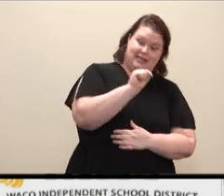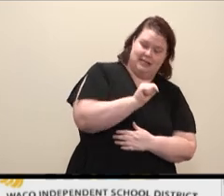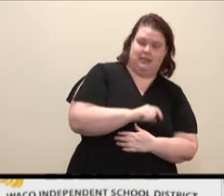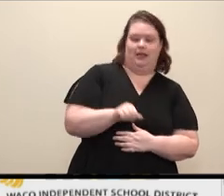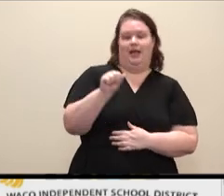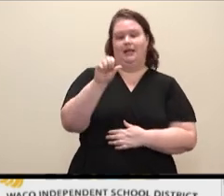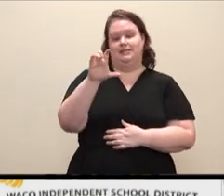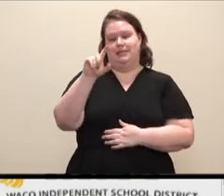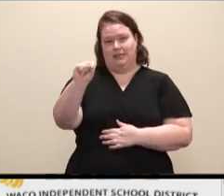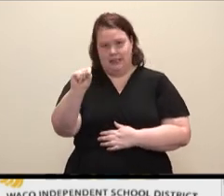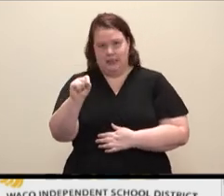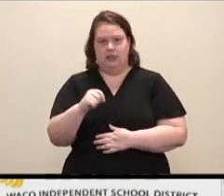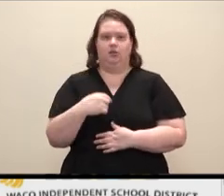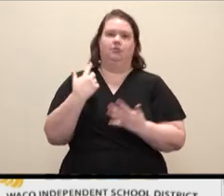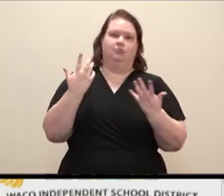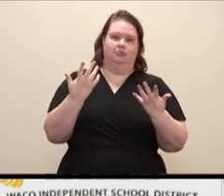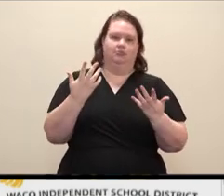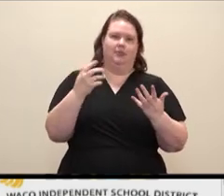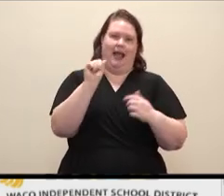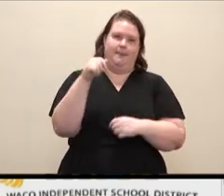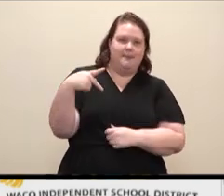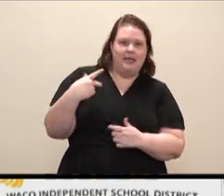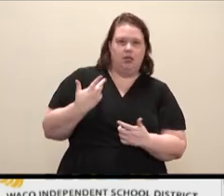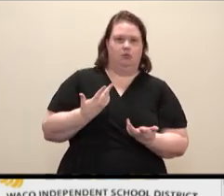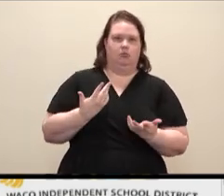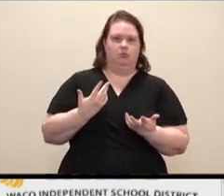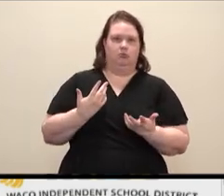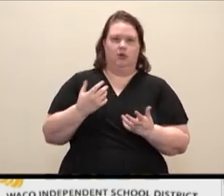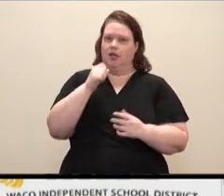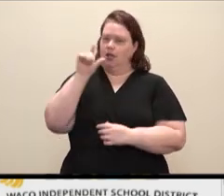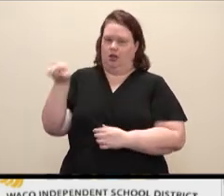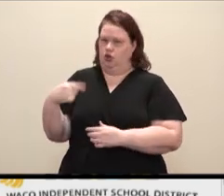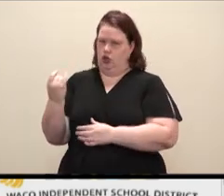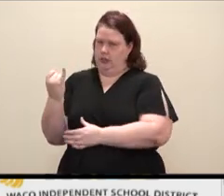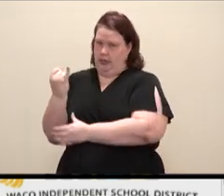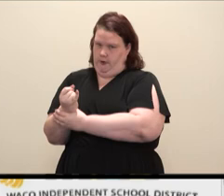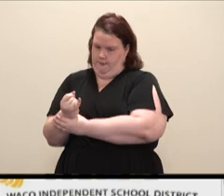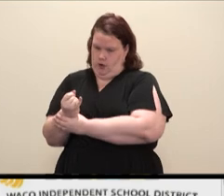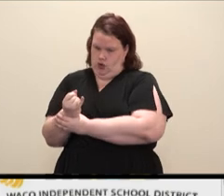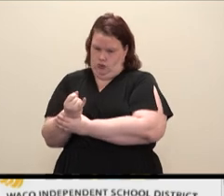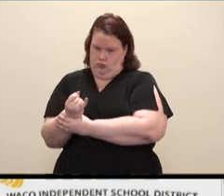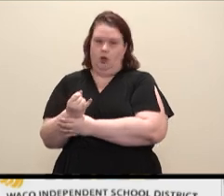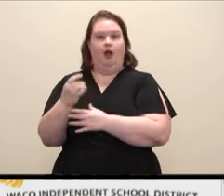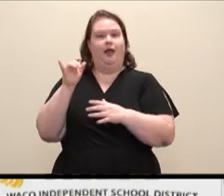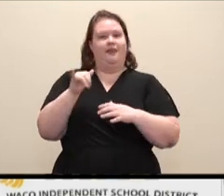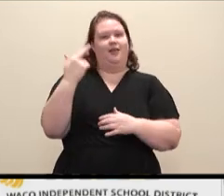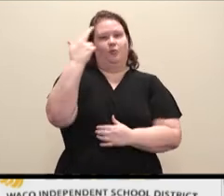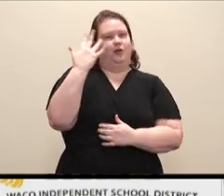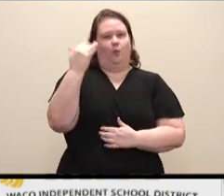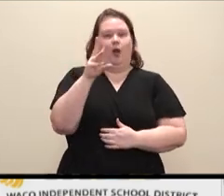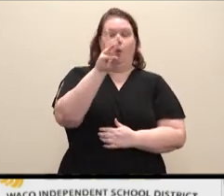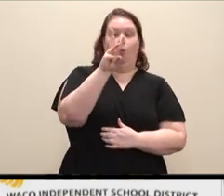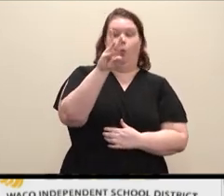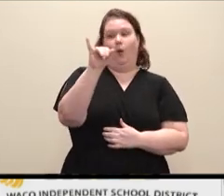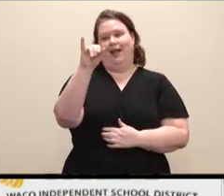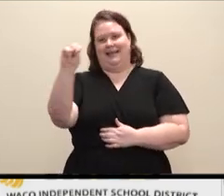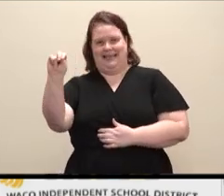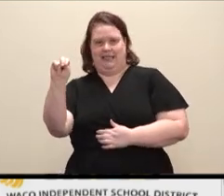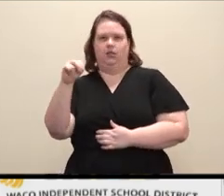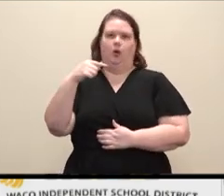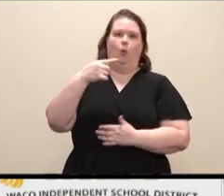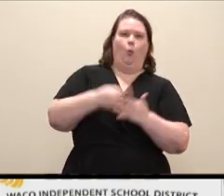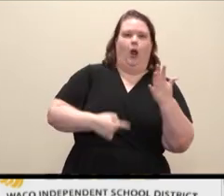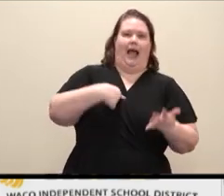things like that. So it wouldn't just be intervention. And that's why right now it has the title of What I Need Time.